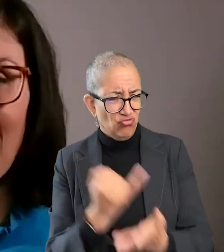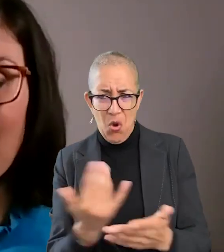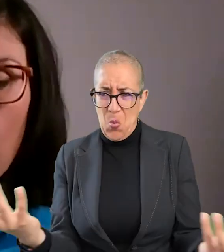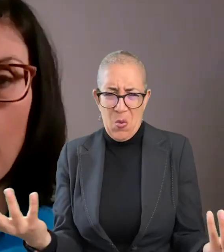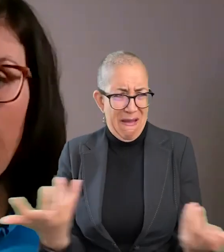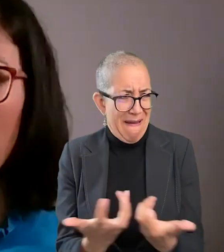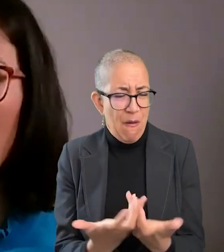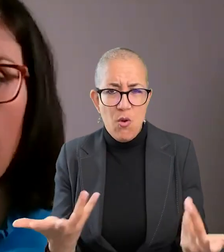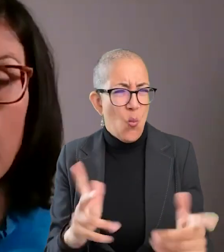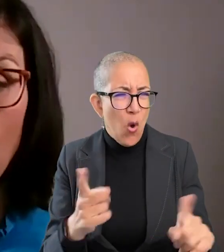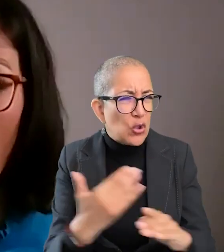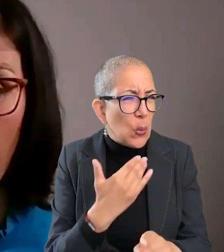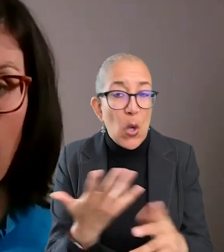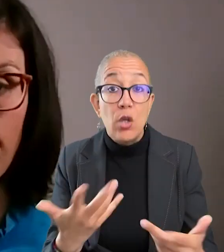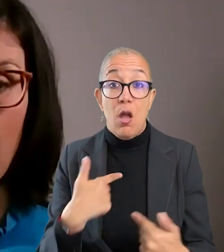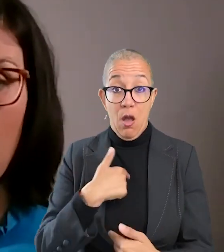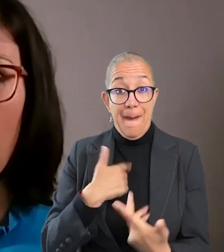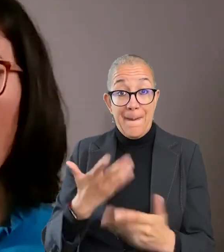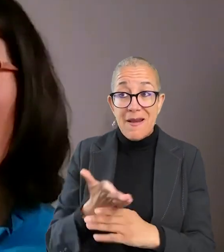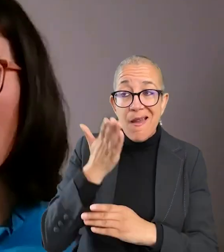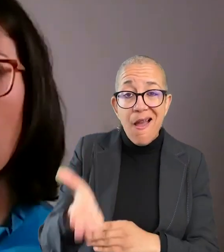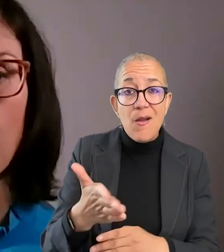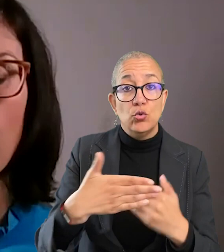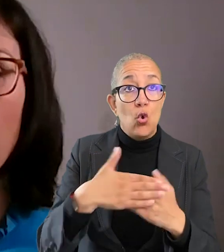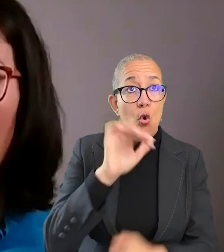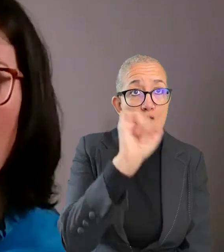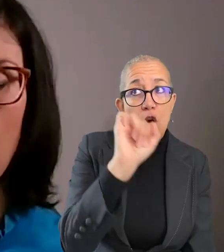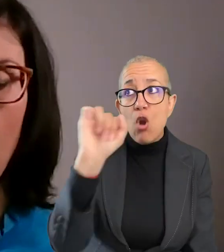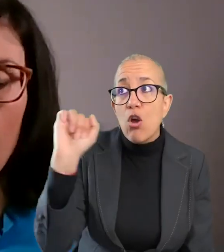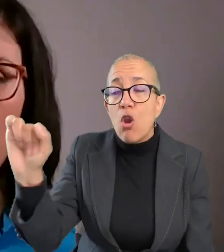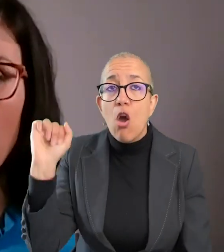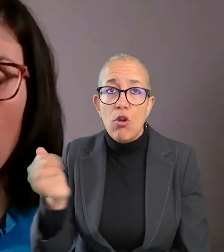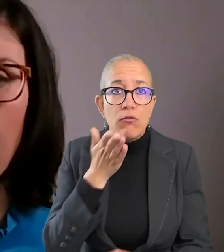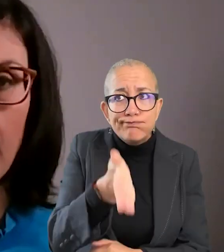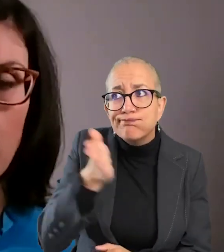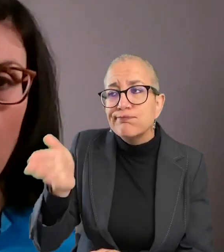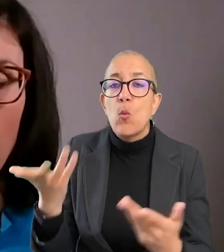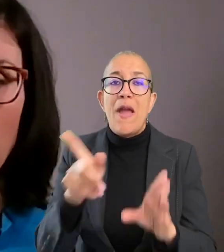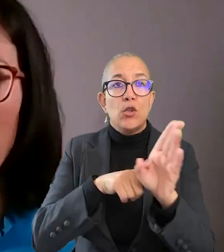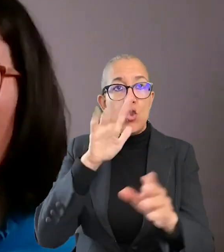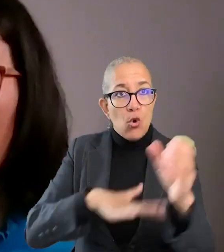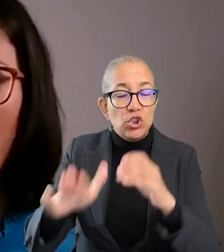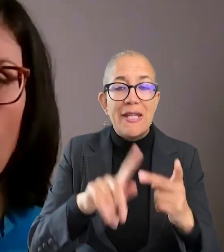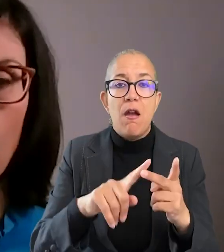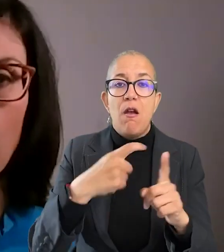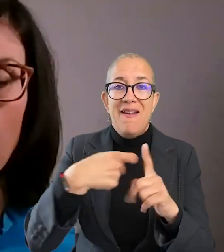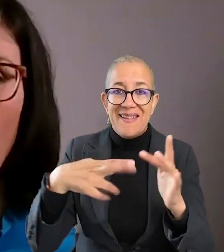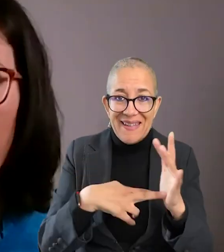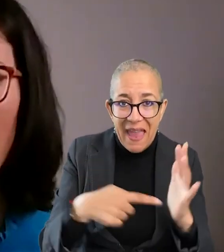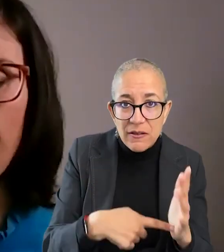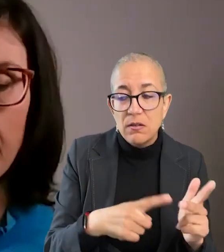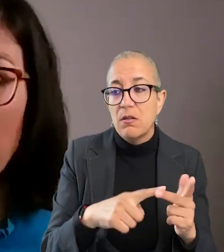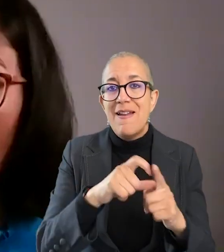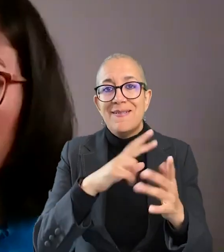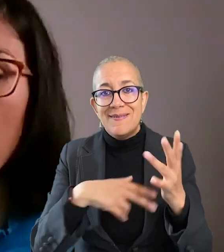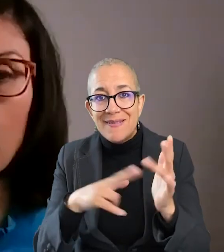What isn't working? And so I went door knocking, and I went to Yorkshire, I went to Kent, I went to Devon and Cornwall, to